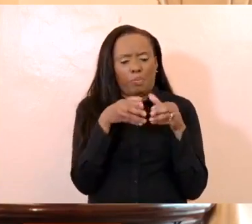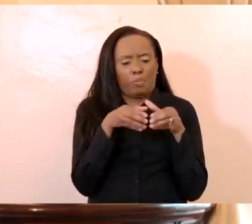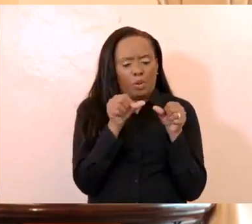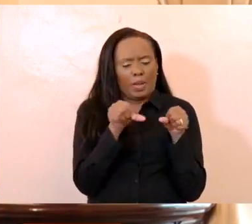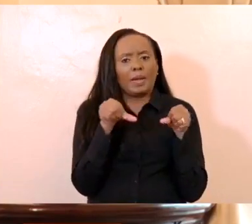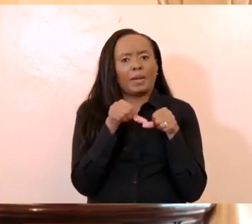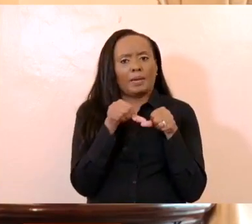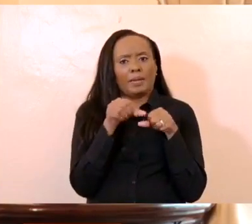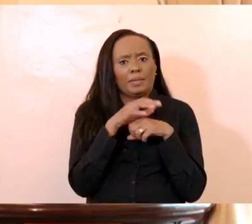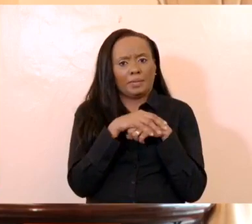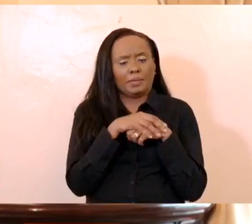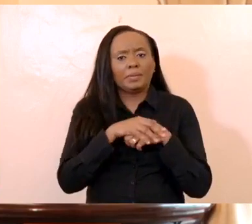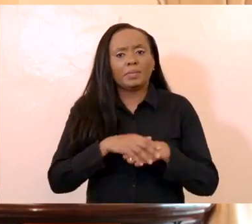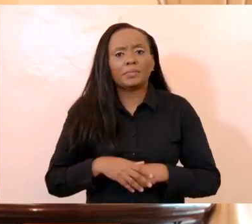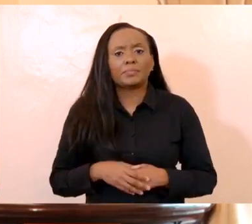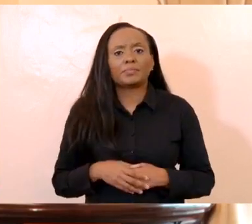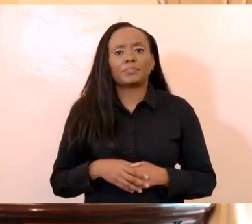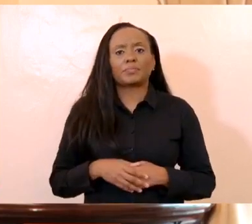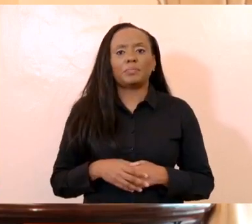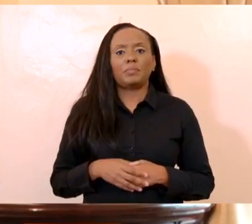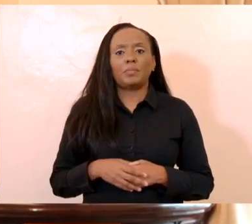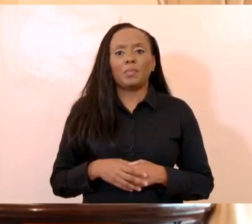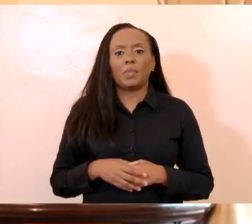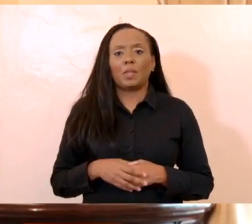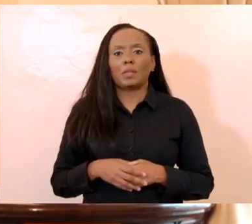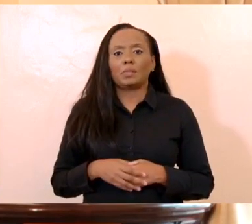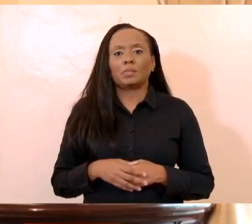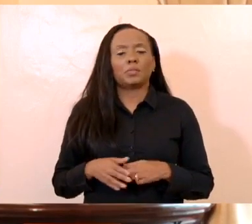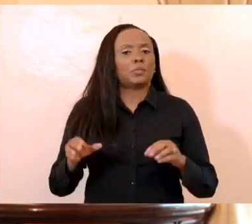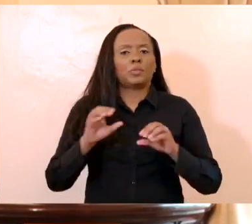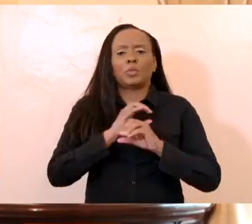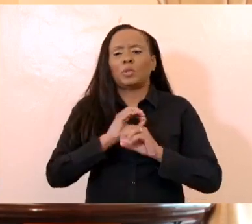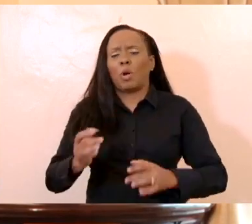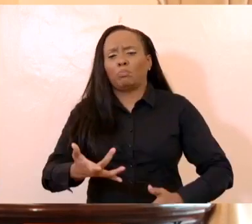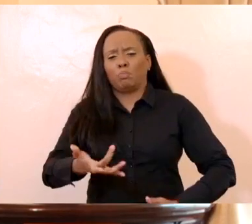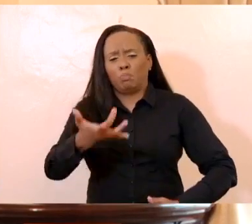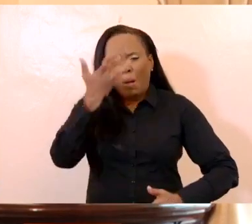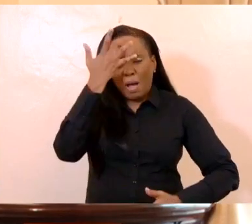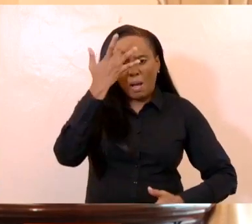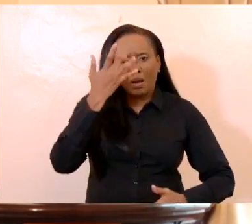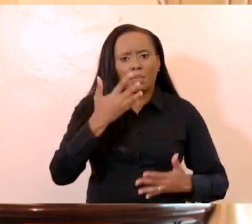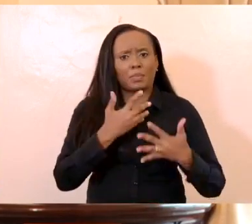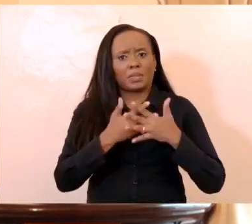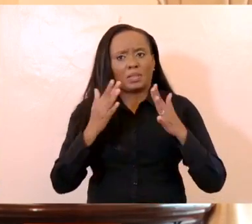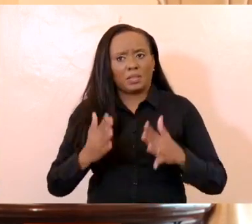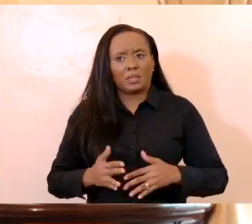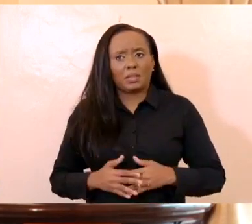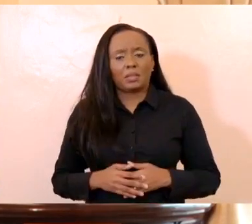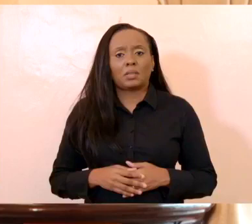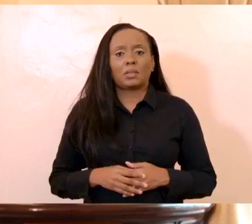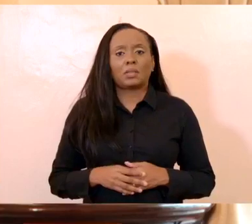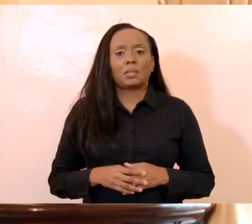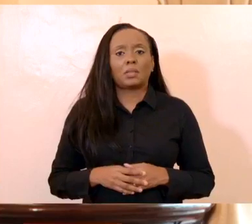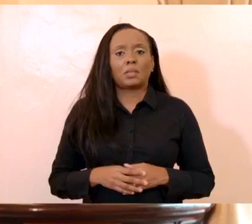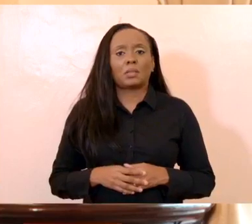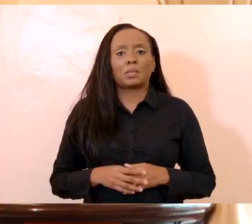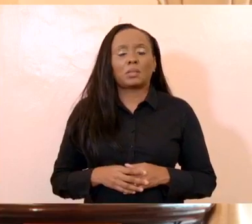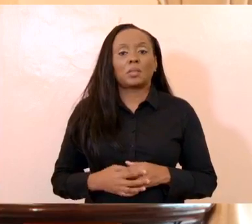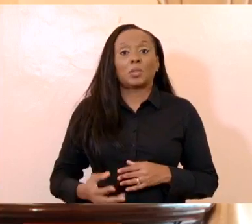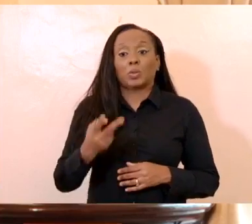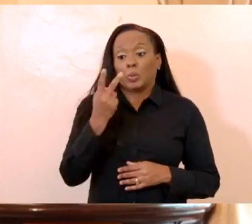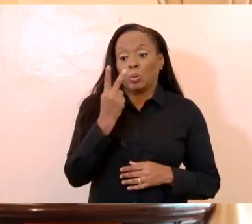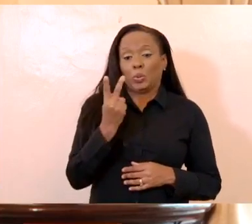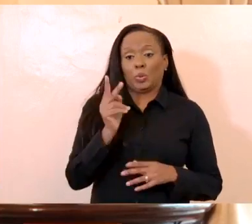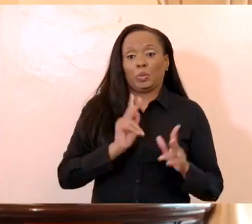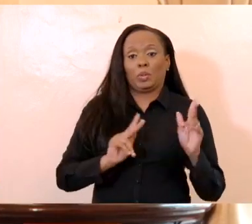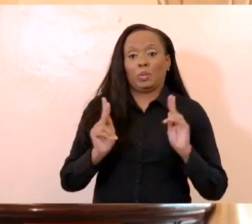population. We have had no critical COVID incidents to date. We had 2 COVID-related cases that were referred to the